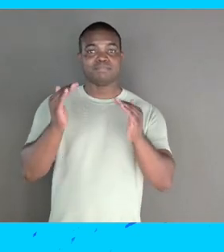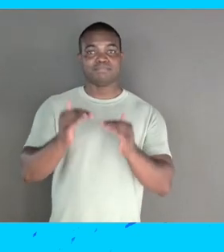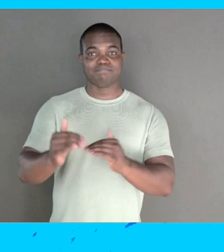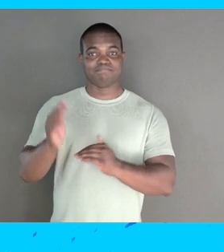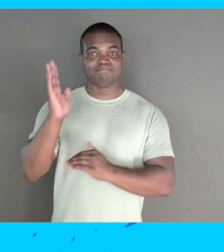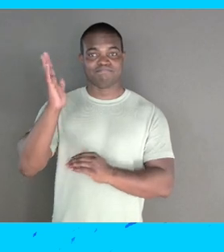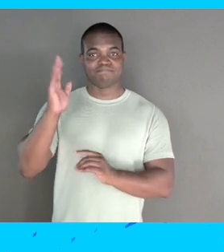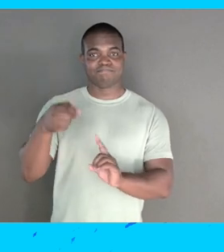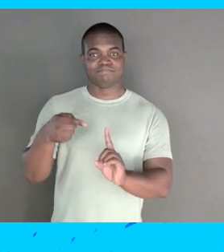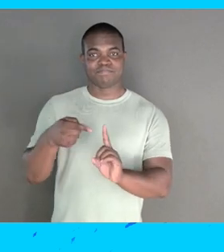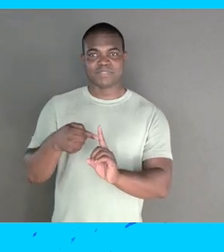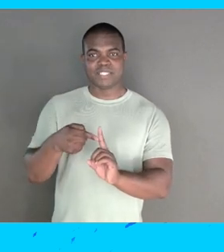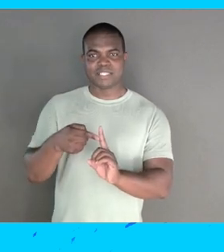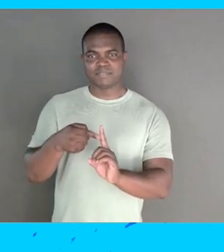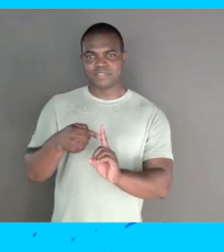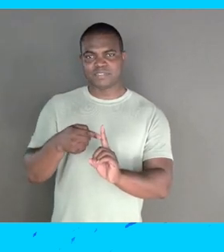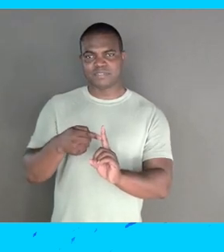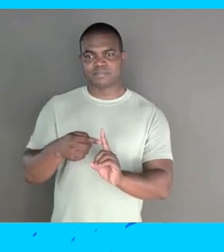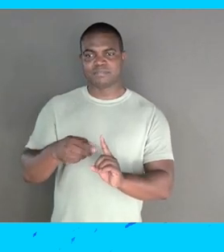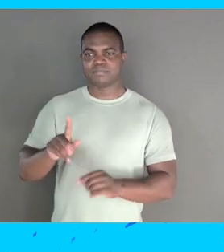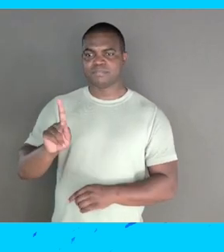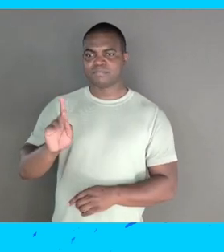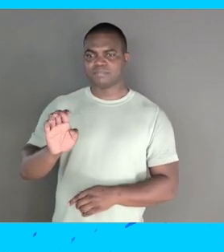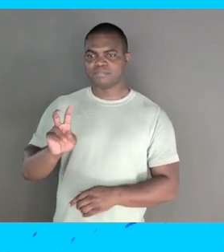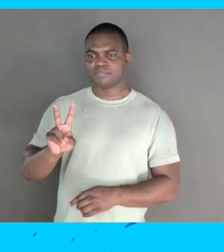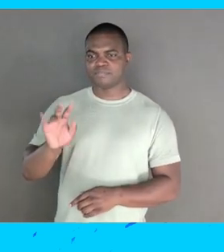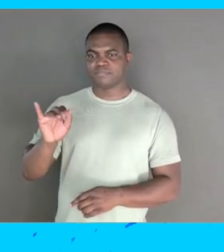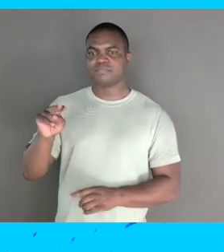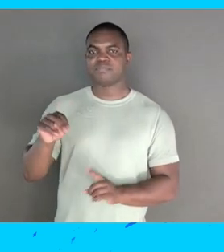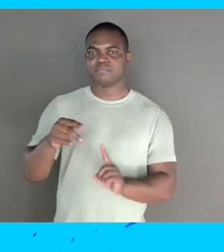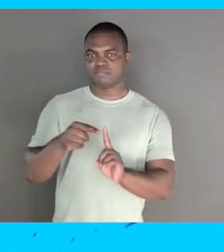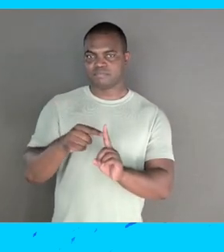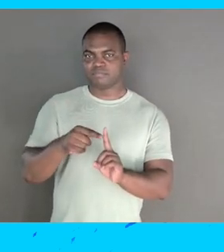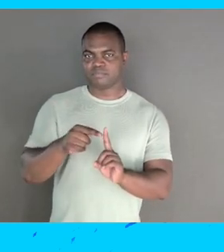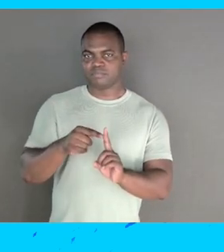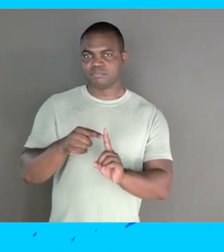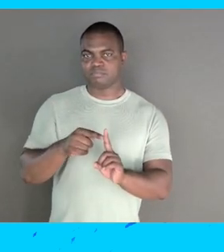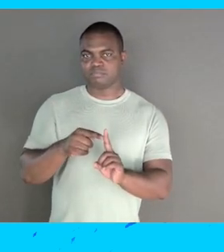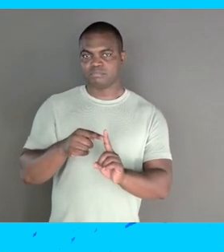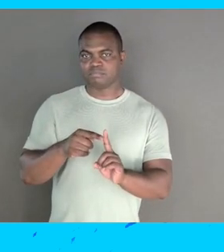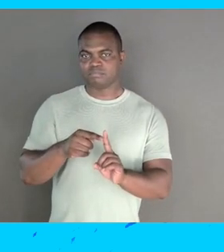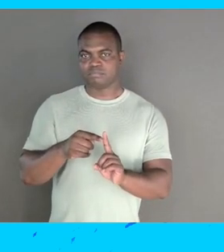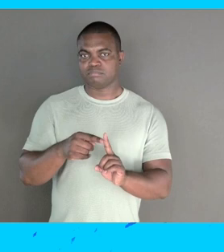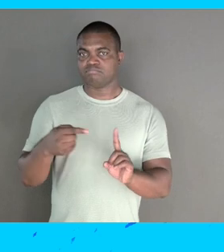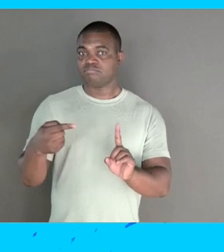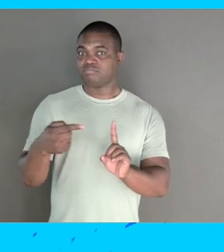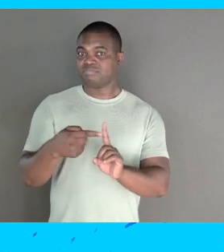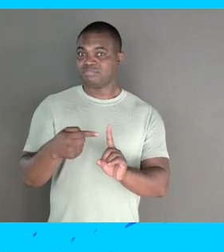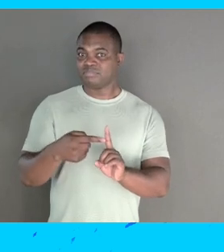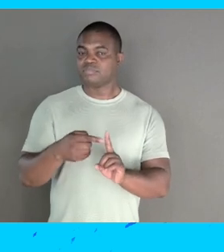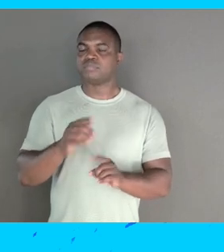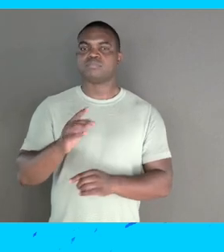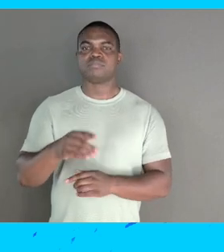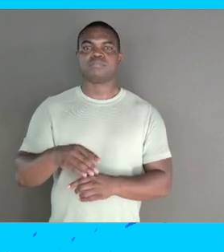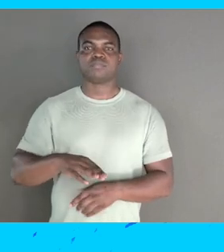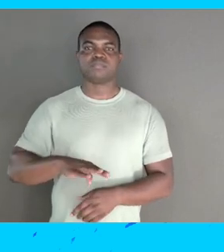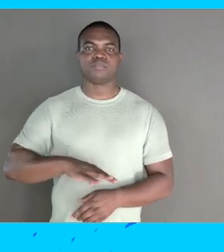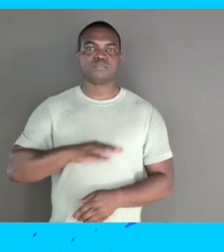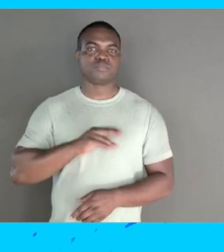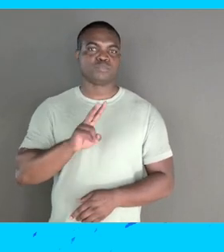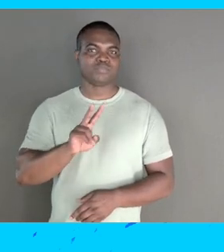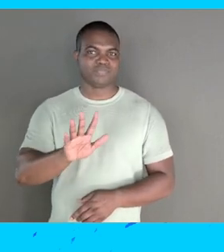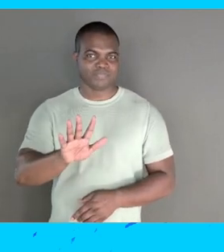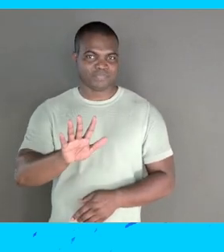and they are a 25-year-old identifying queer identifying person who goes by he, him pronouns. So Kevin